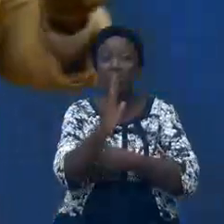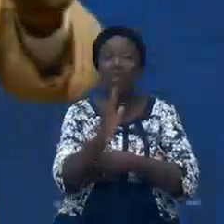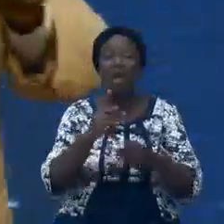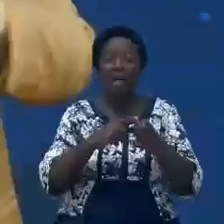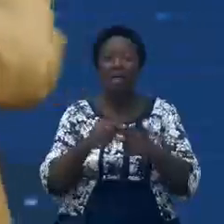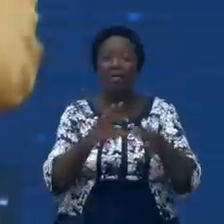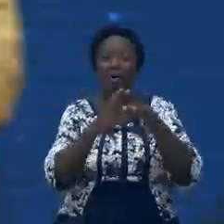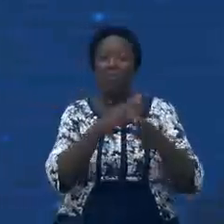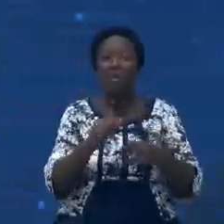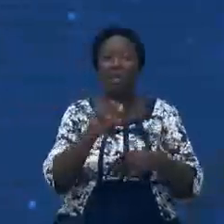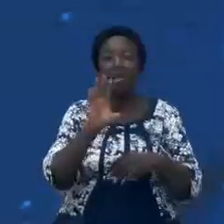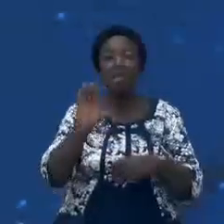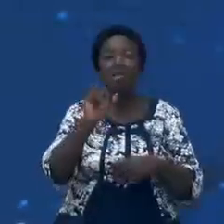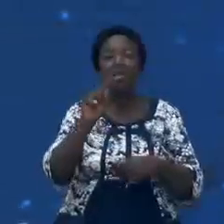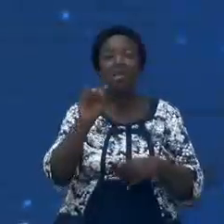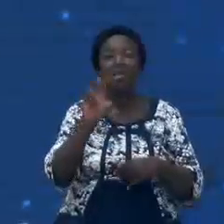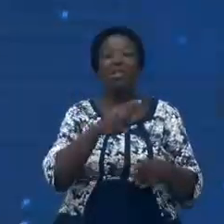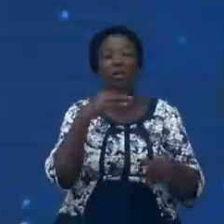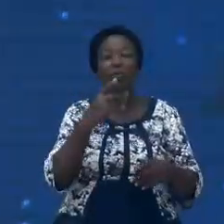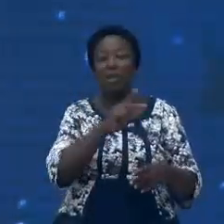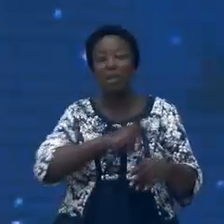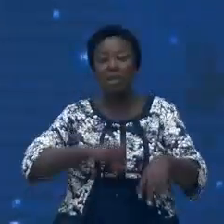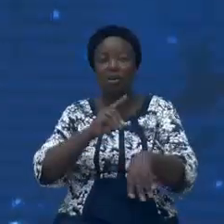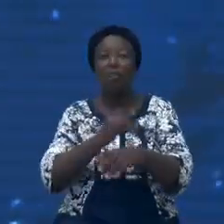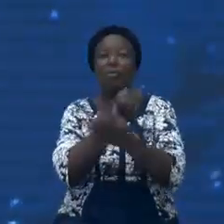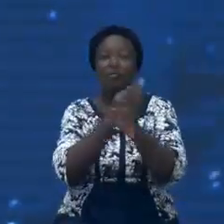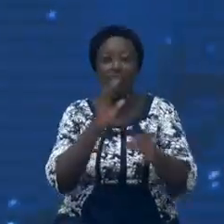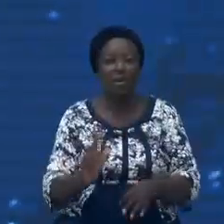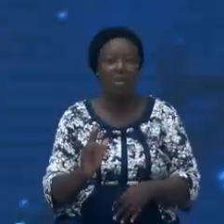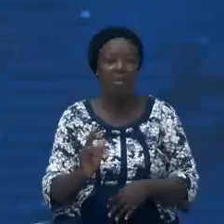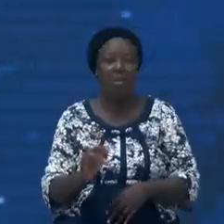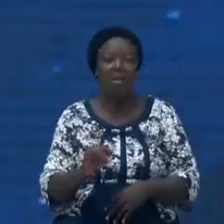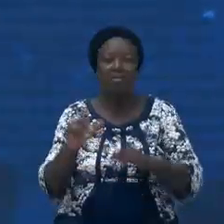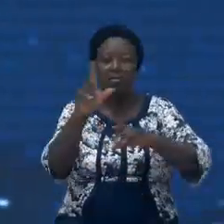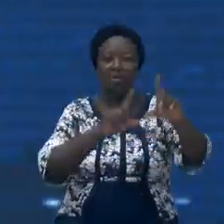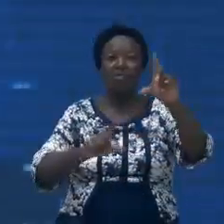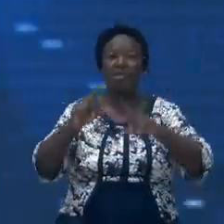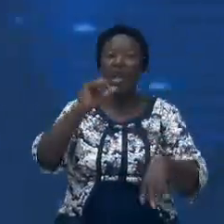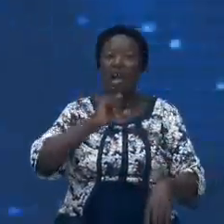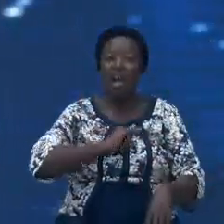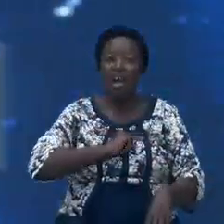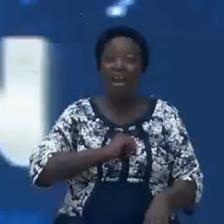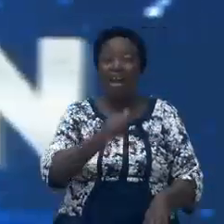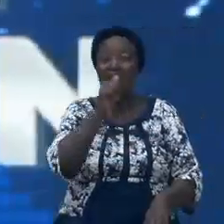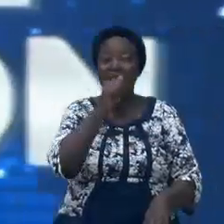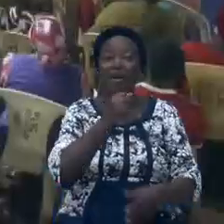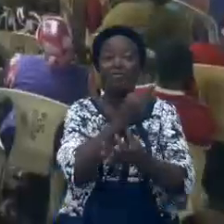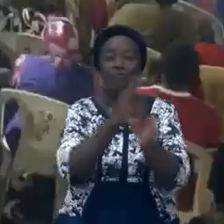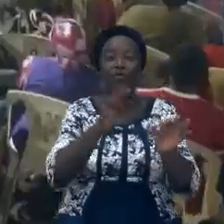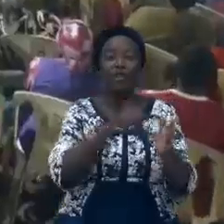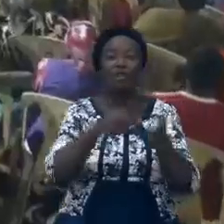child of God and becoming a citizen of the kingdom free. I am free